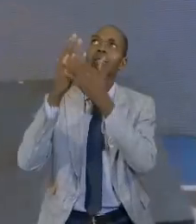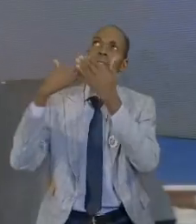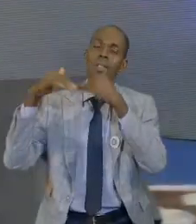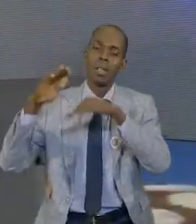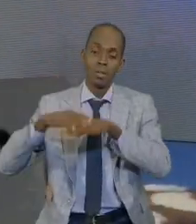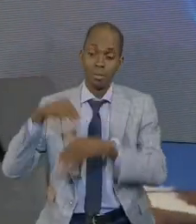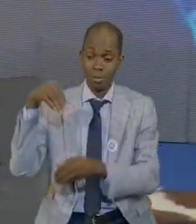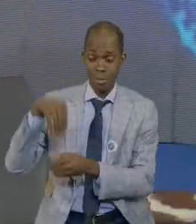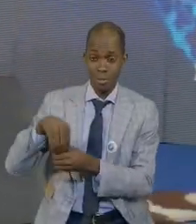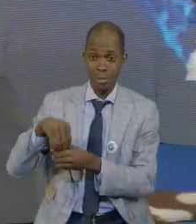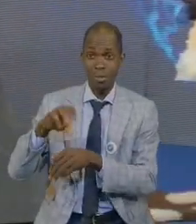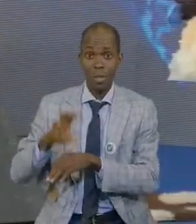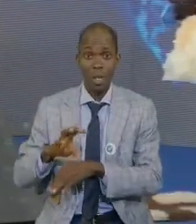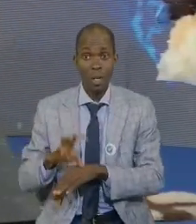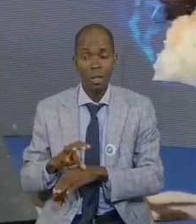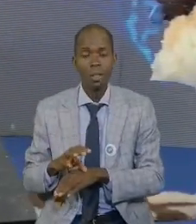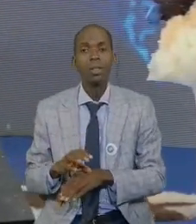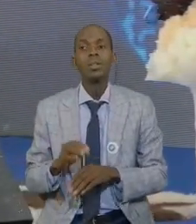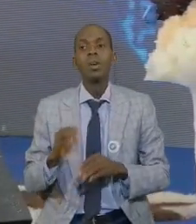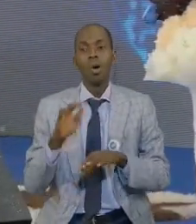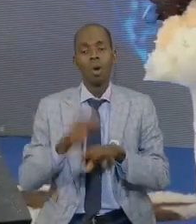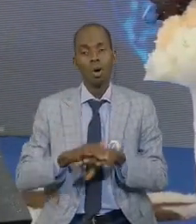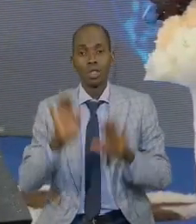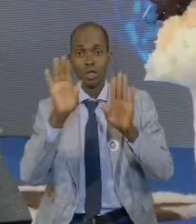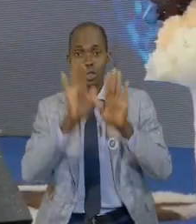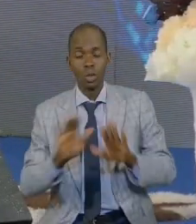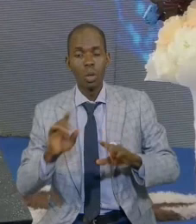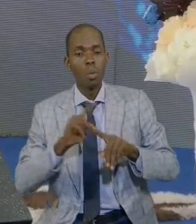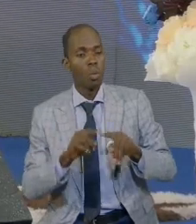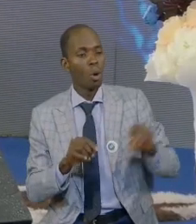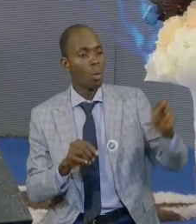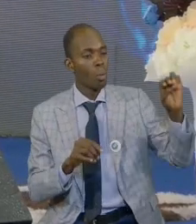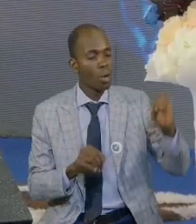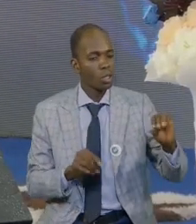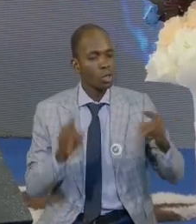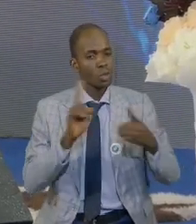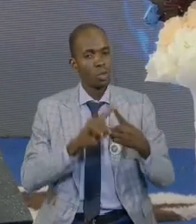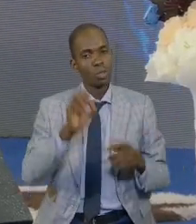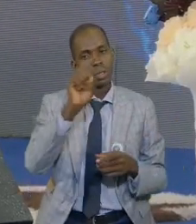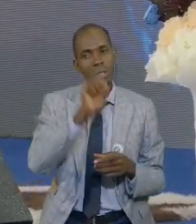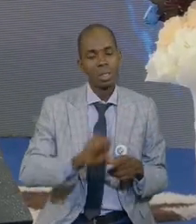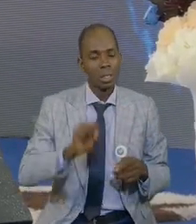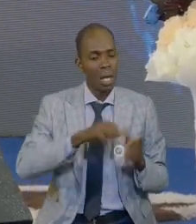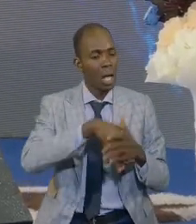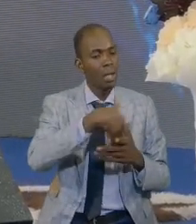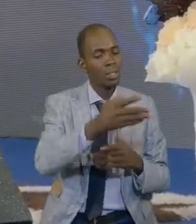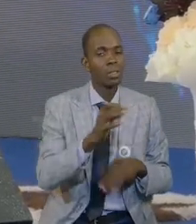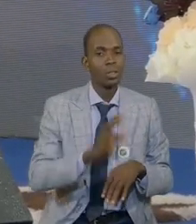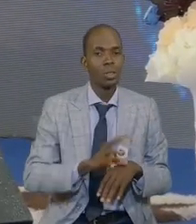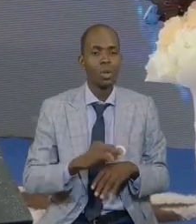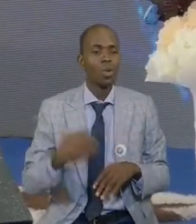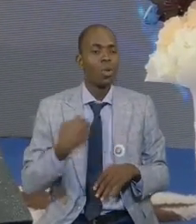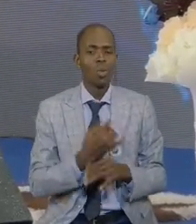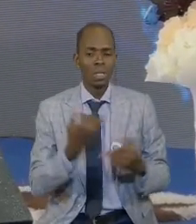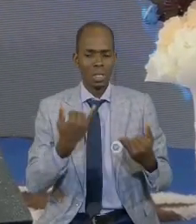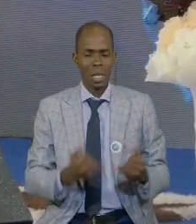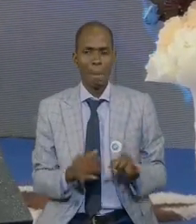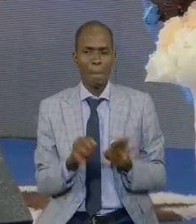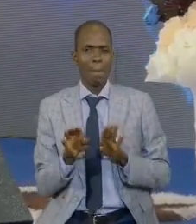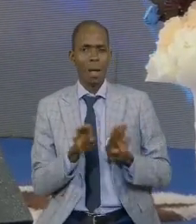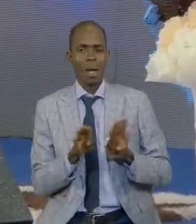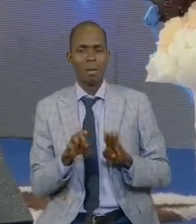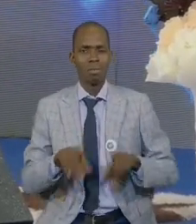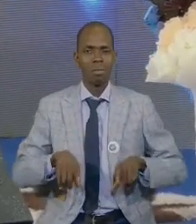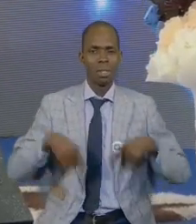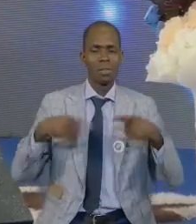then during the week outside the church building will live like no Father in Heaven no father on Earth